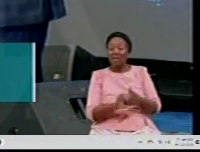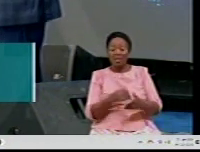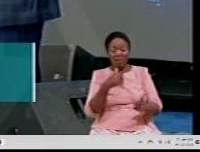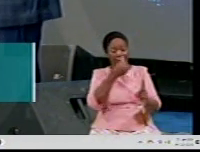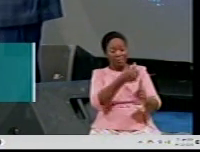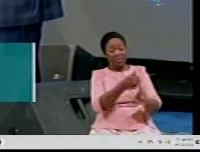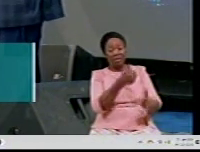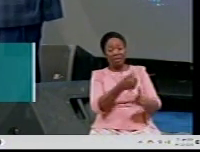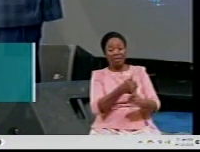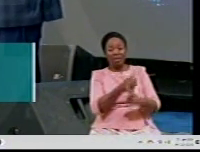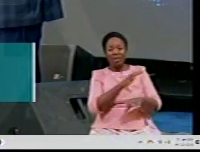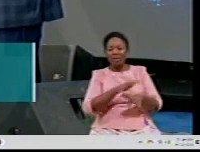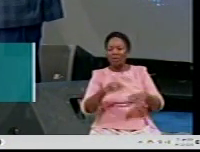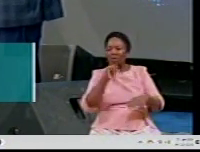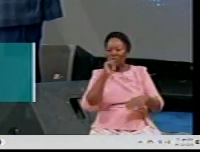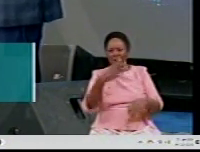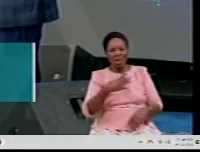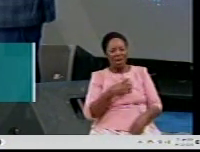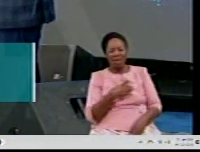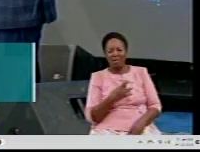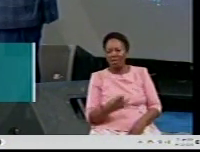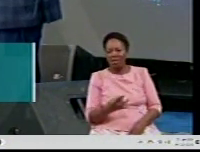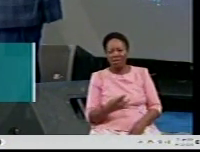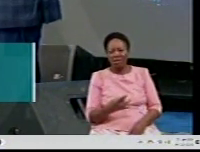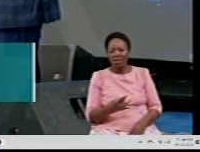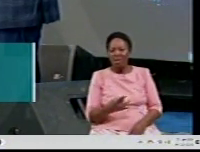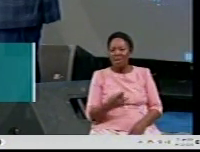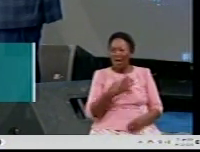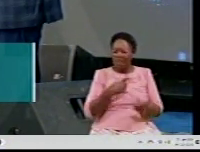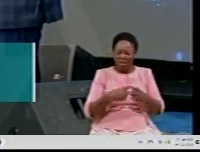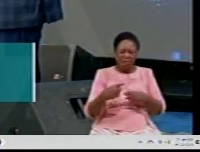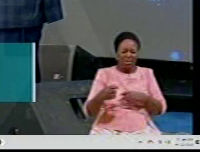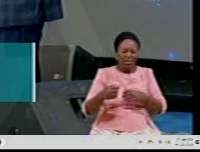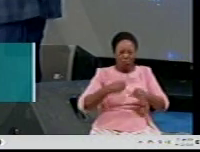himself does not like, and he fights